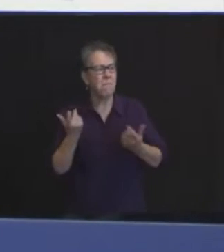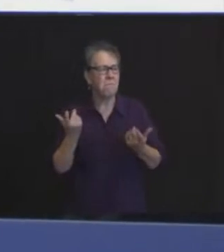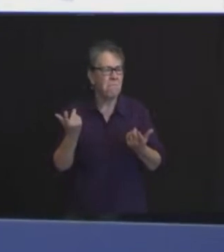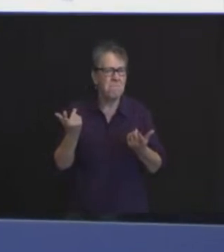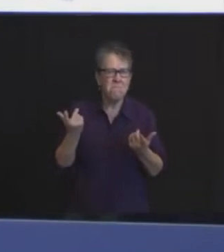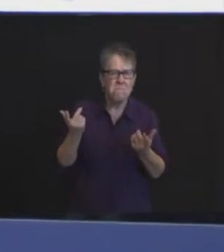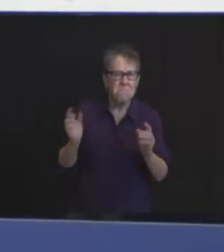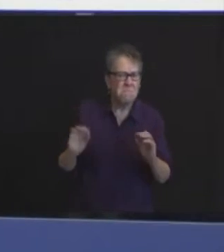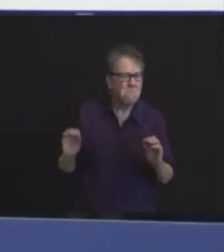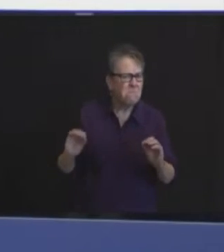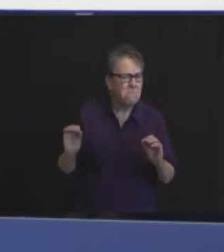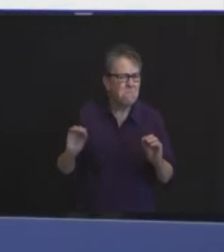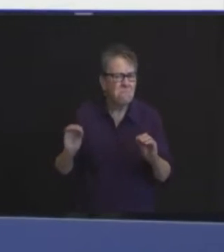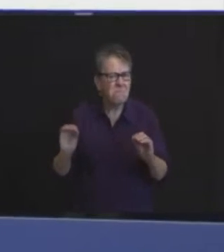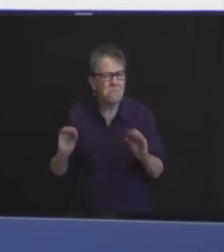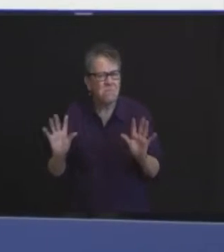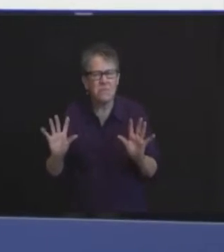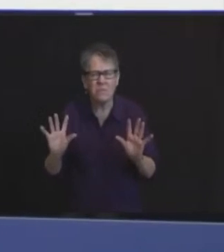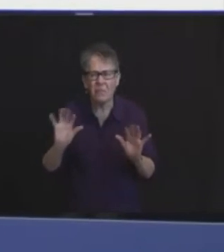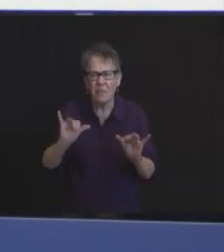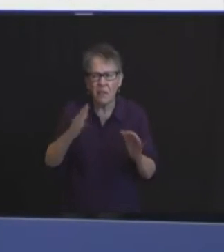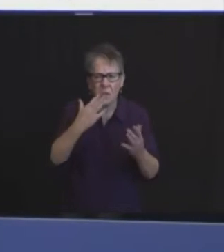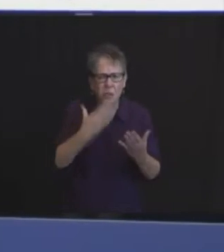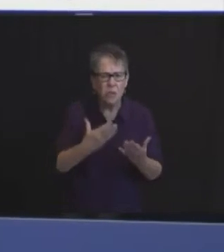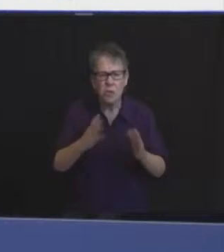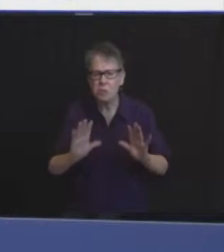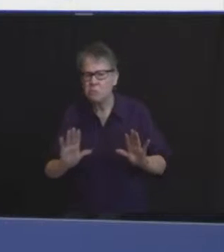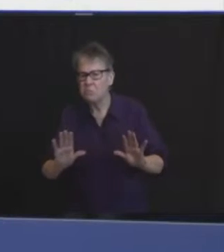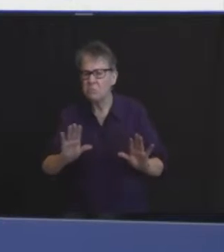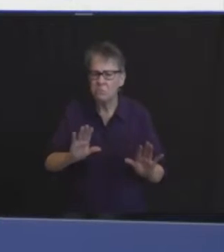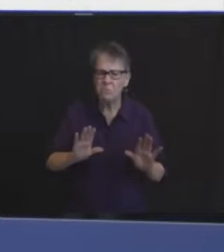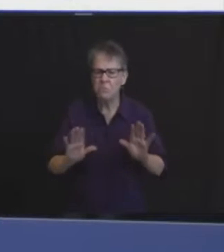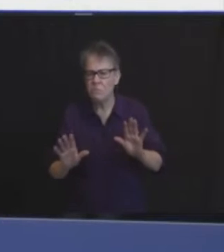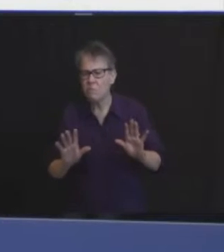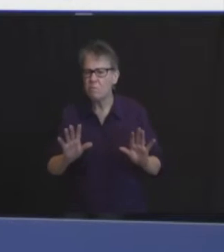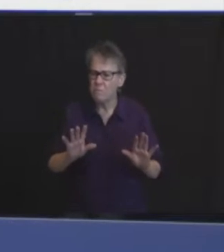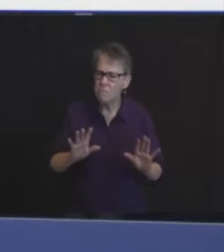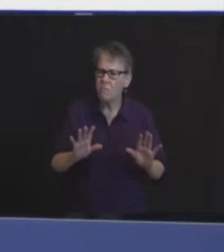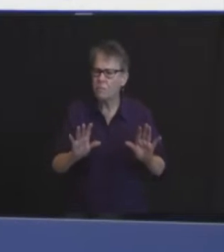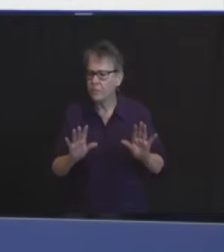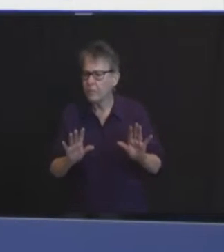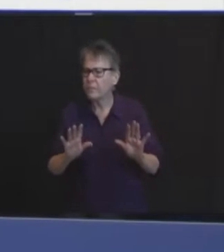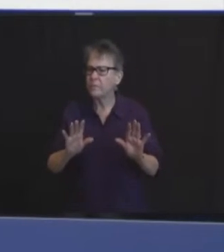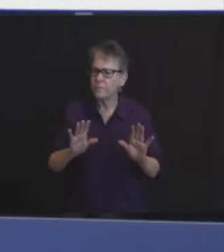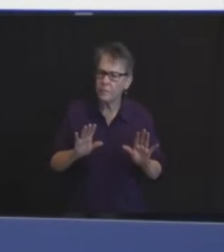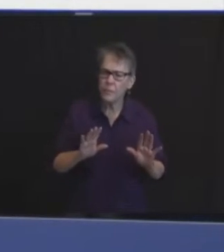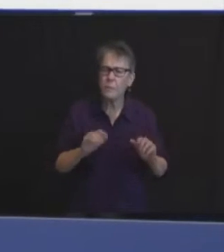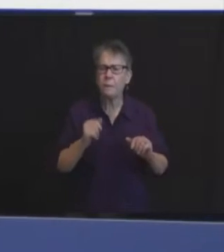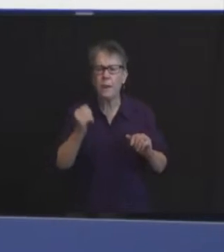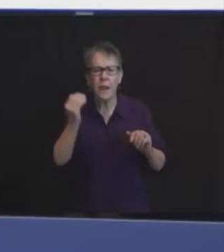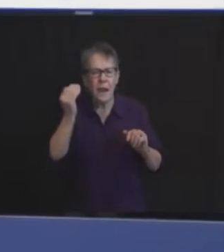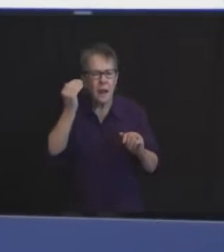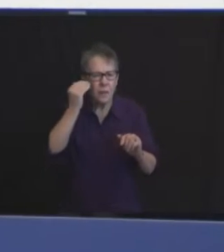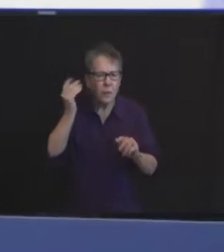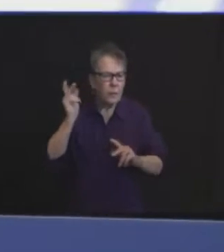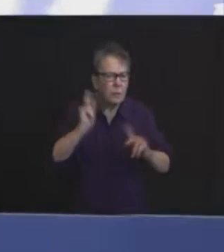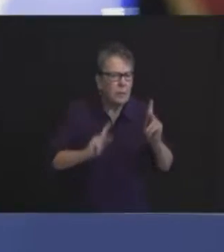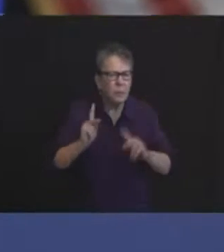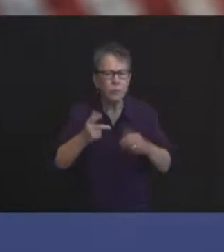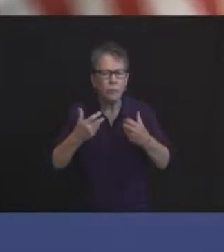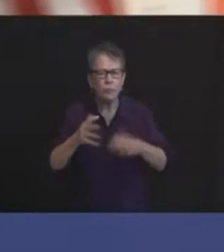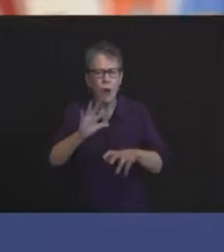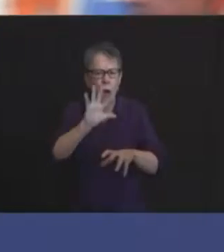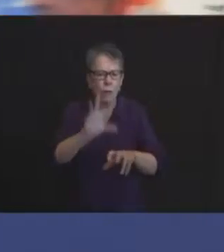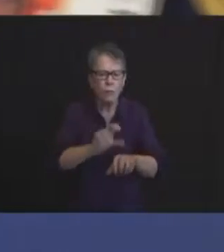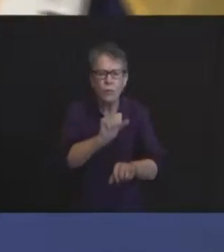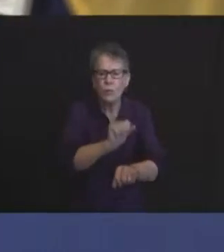that are self-identifying on the site. They're not all saying that they're 1A. Just under 2/3 of the group